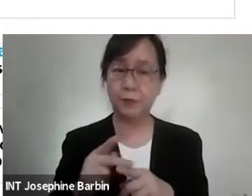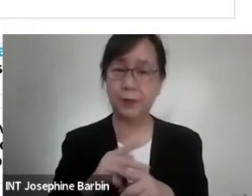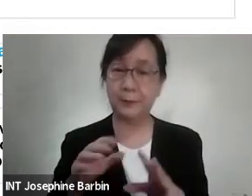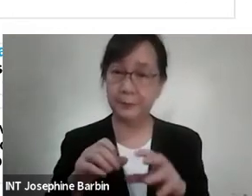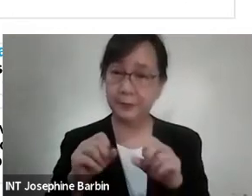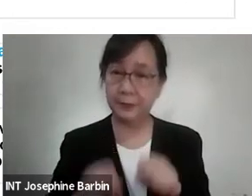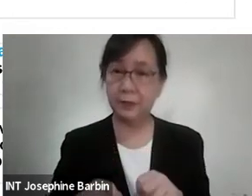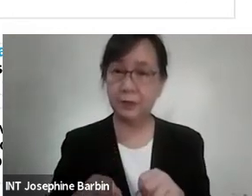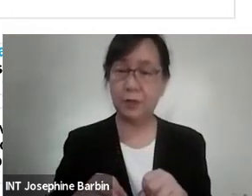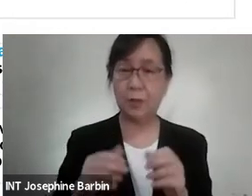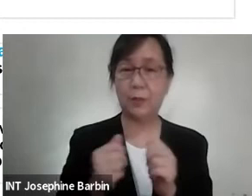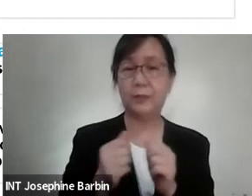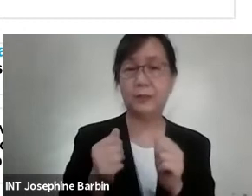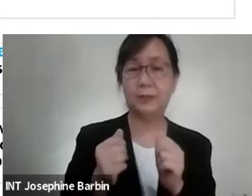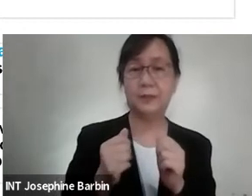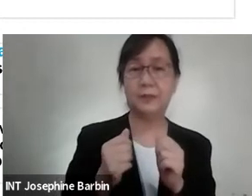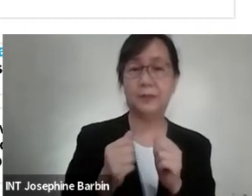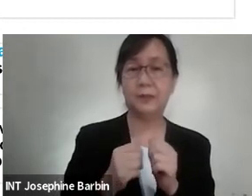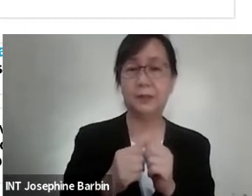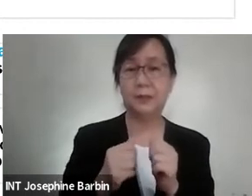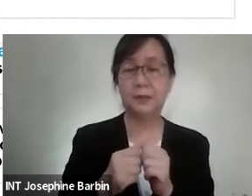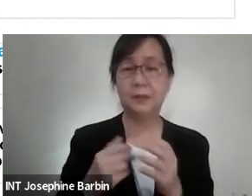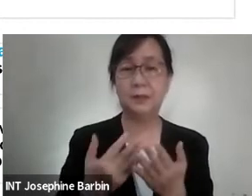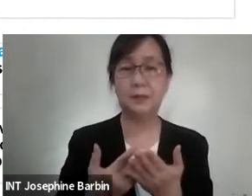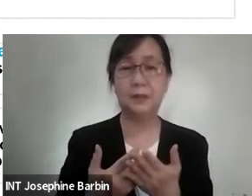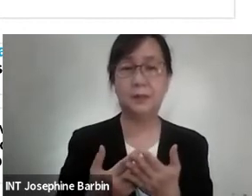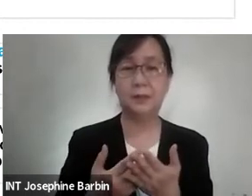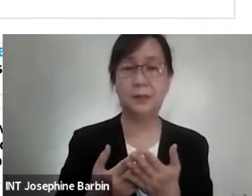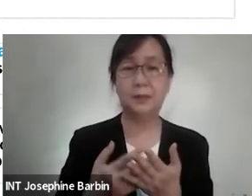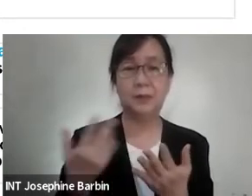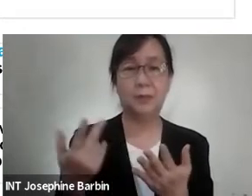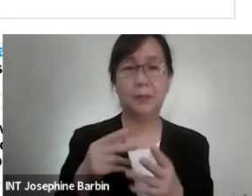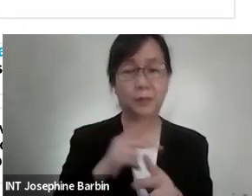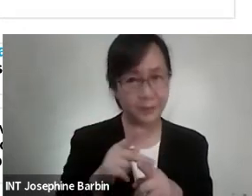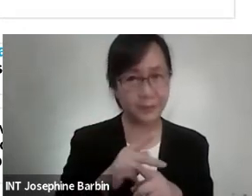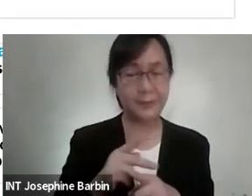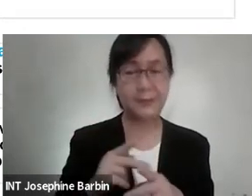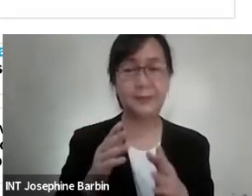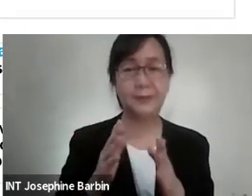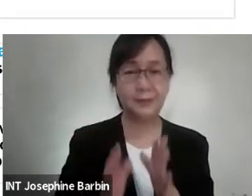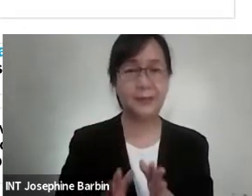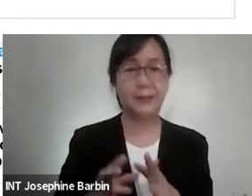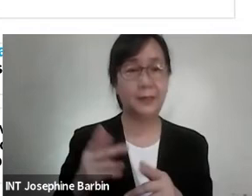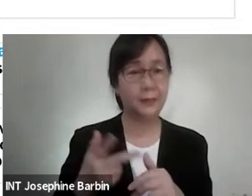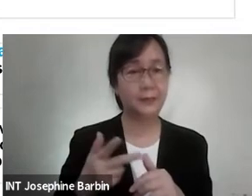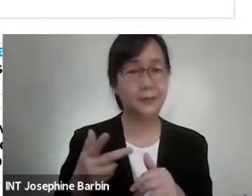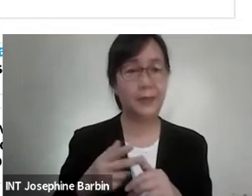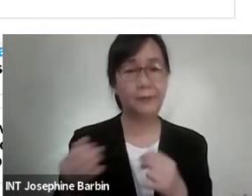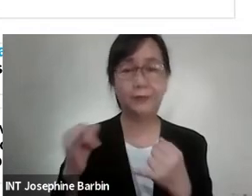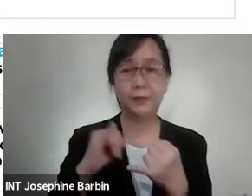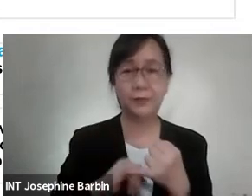know, whether they are judicial or legal professions. The third part involves